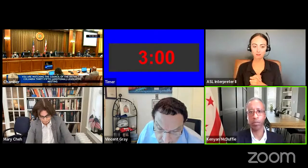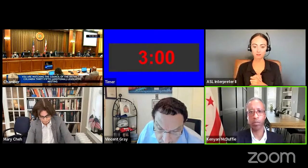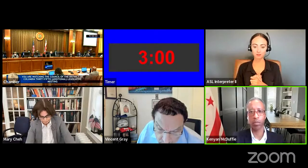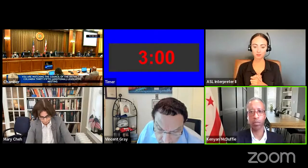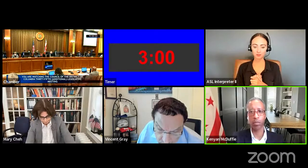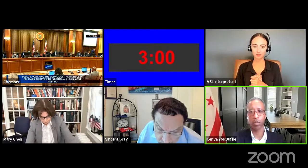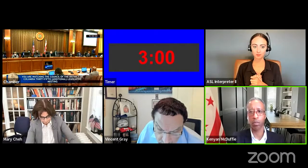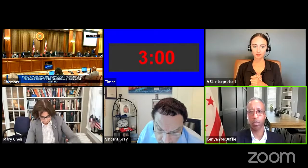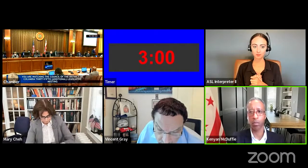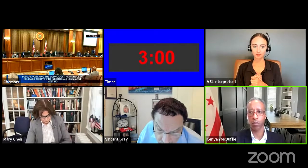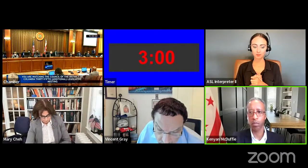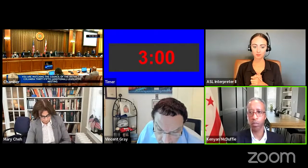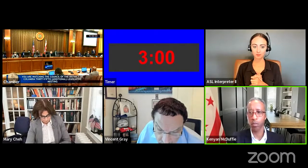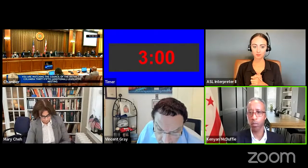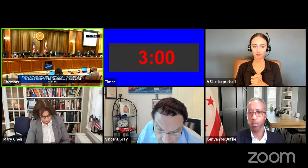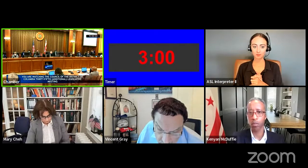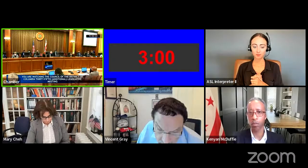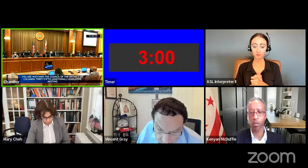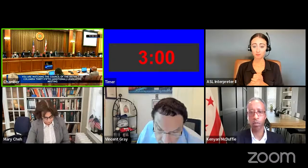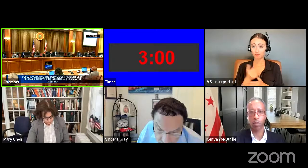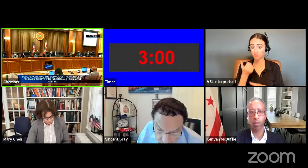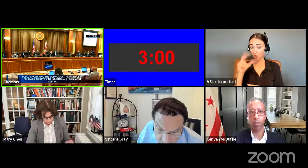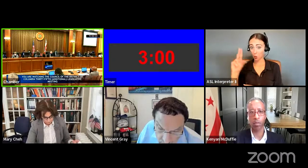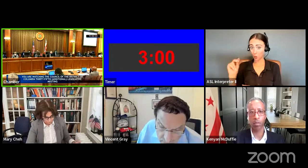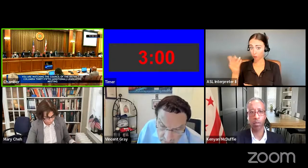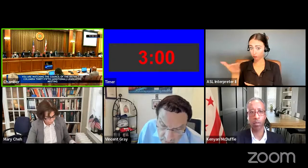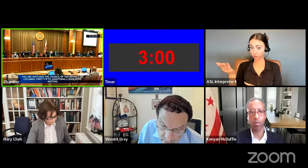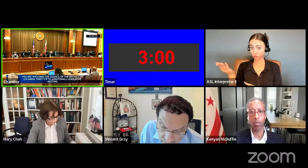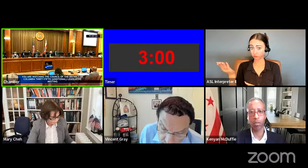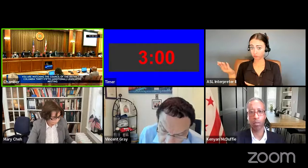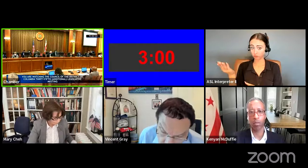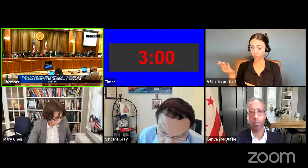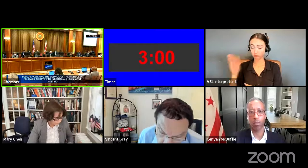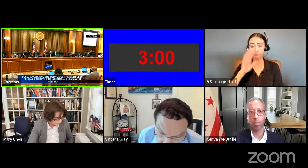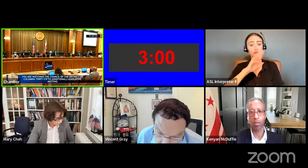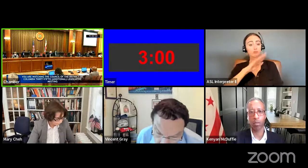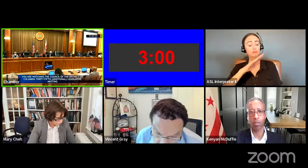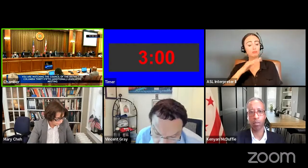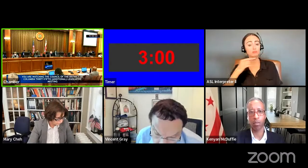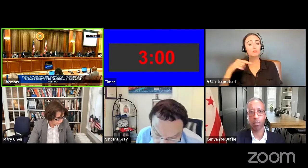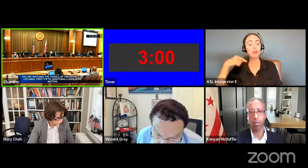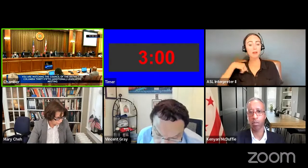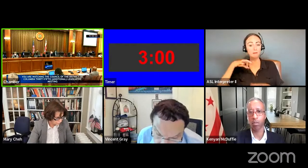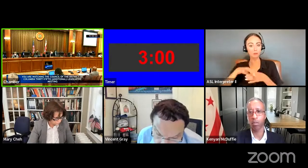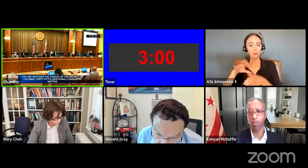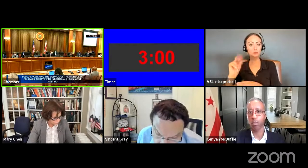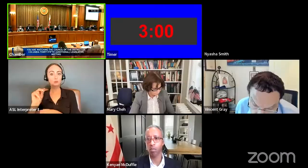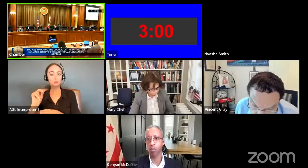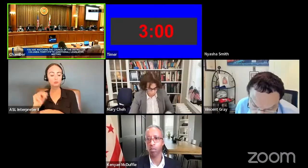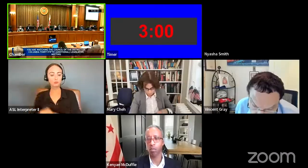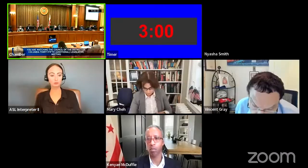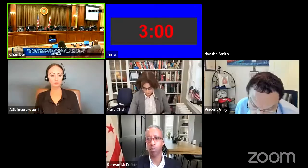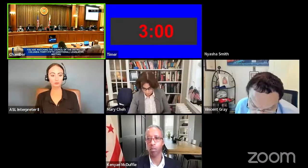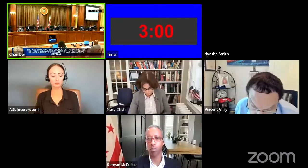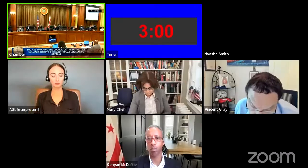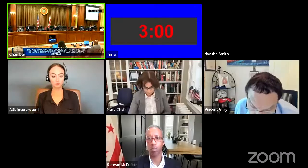Aye. Are there any no votes? Please record me as voting no, Mr. Chairman.